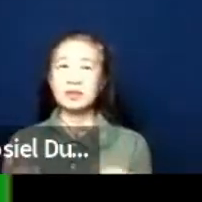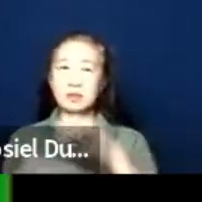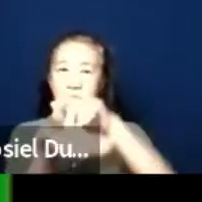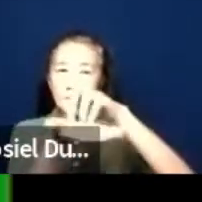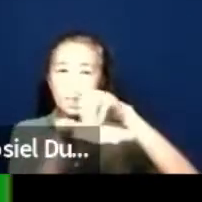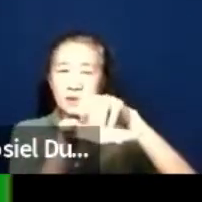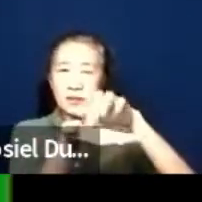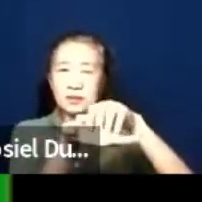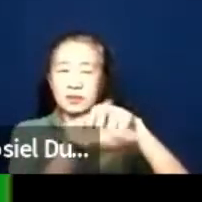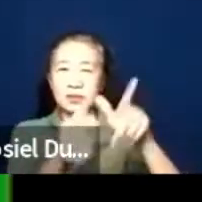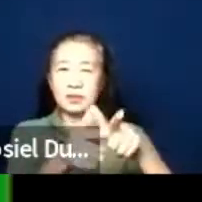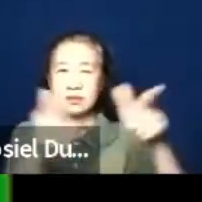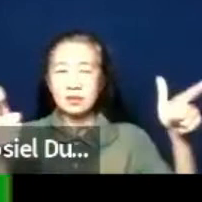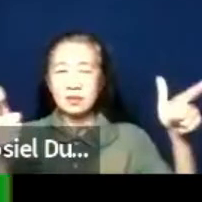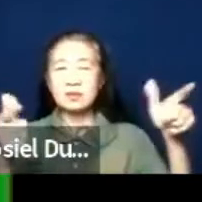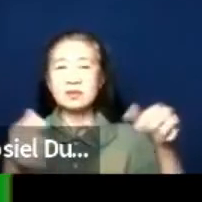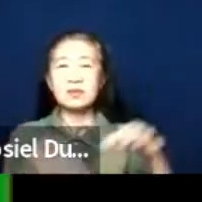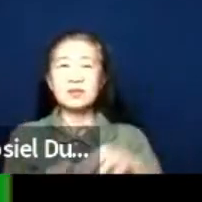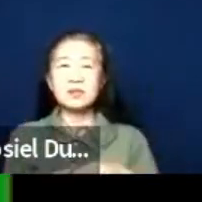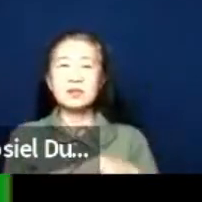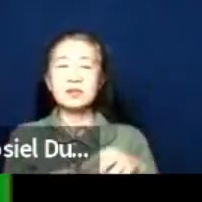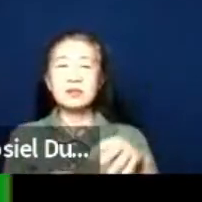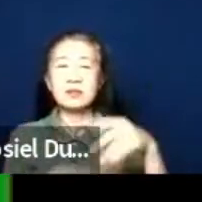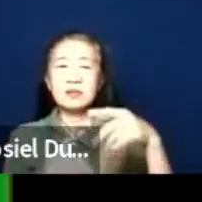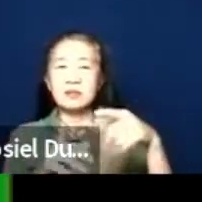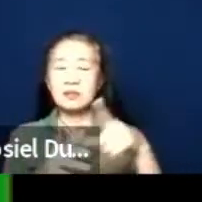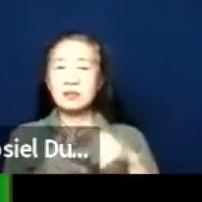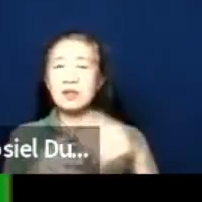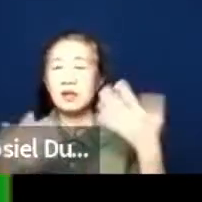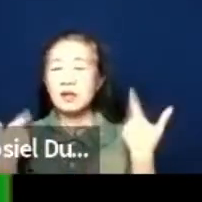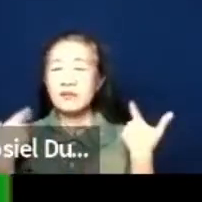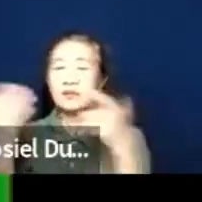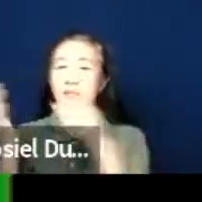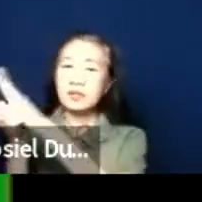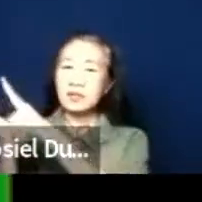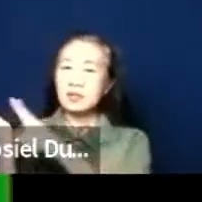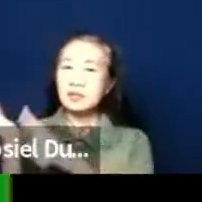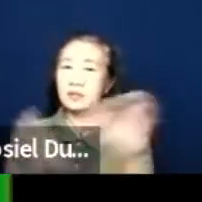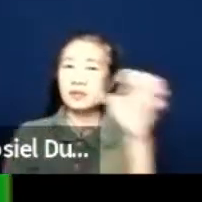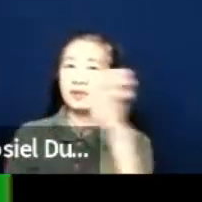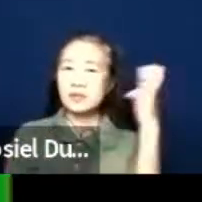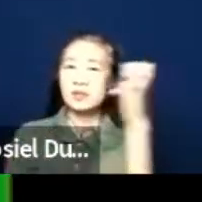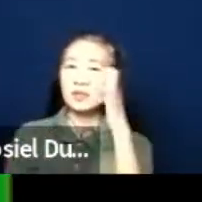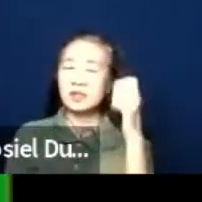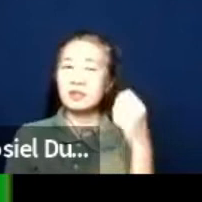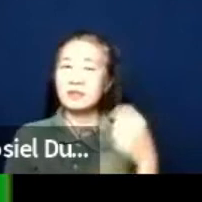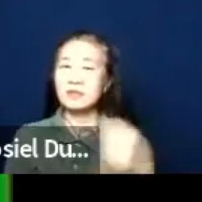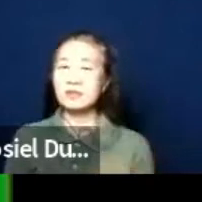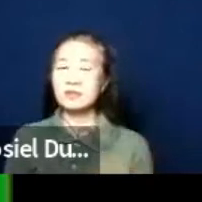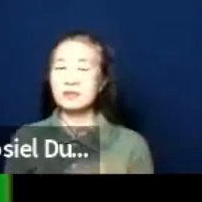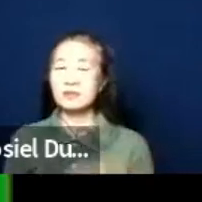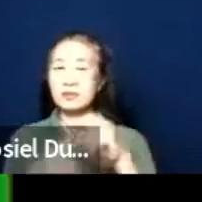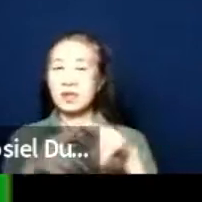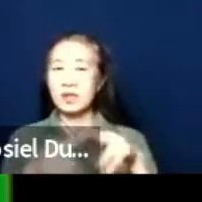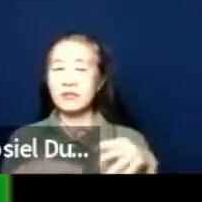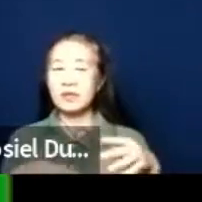or large print. Keep a list of emergency supplies where you bought them on a portable flash drive or